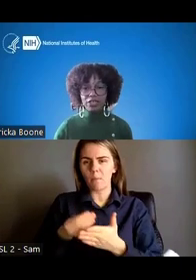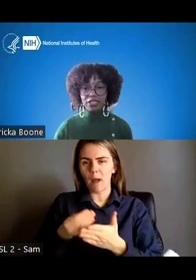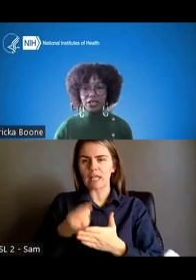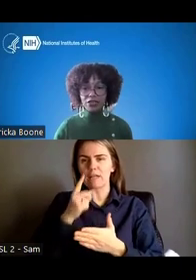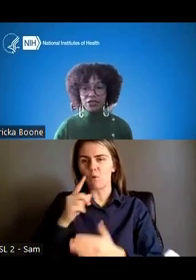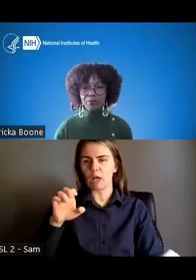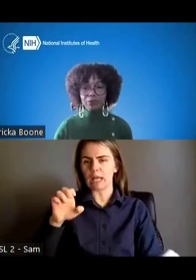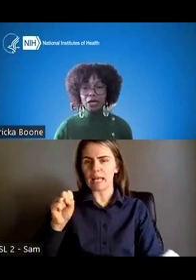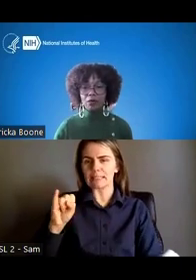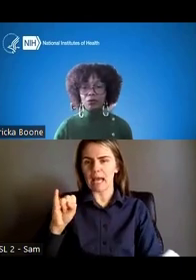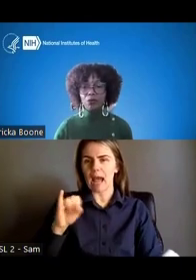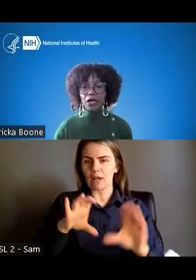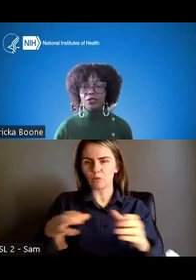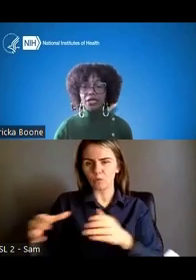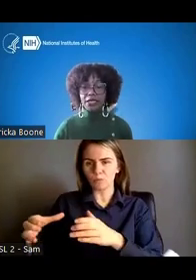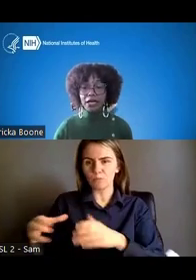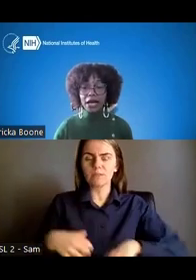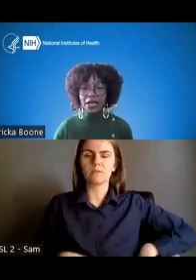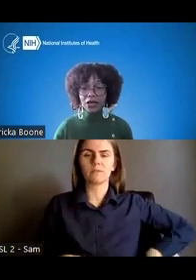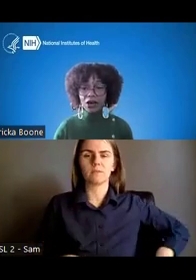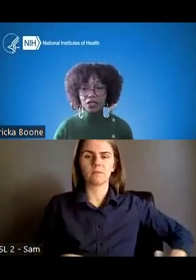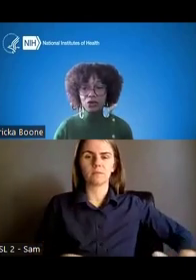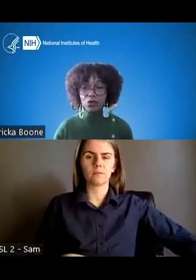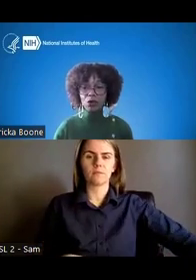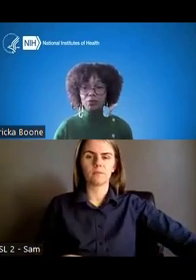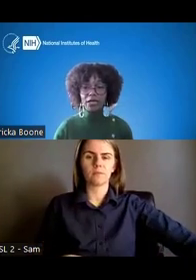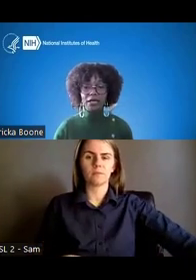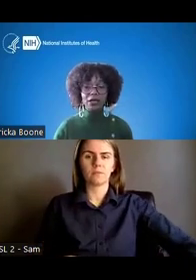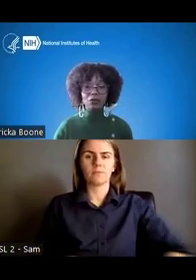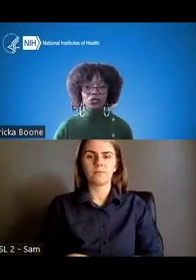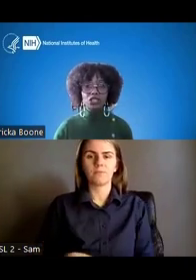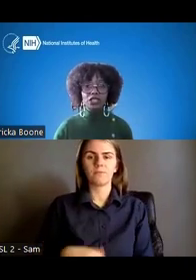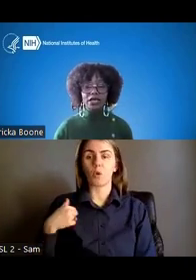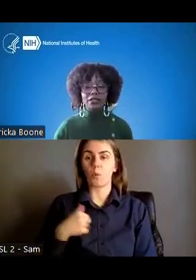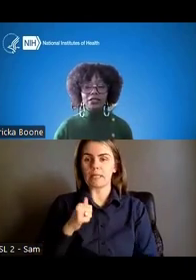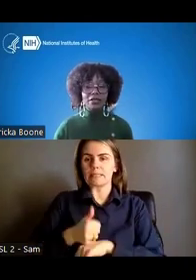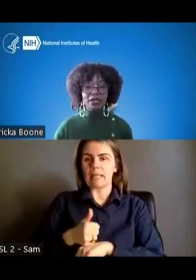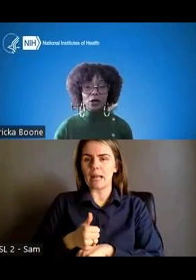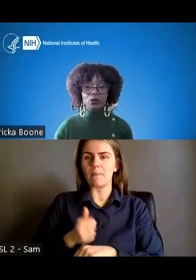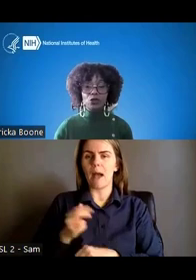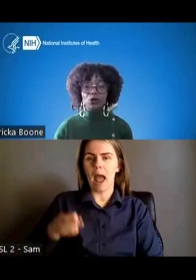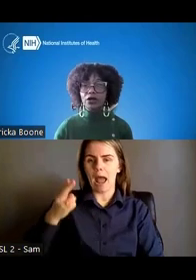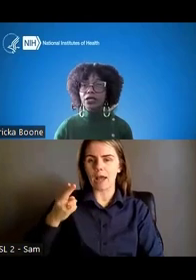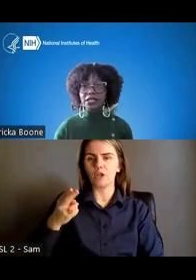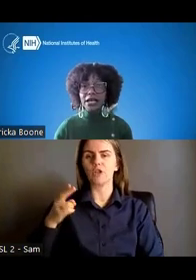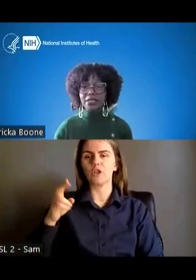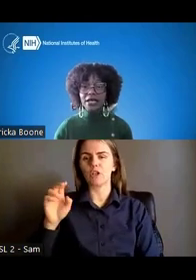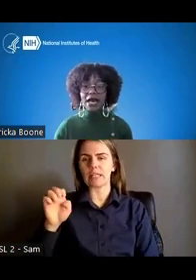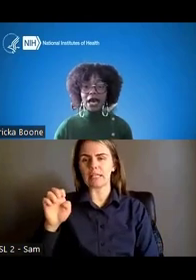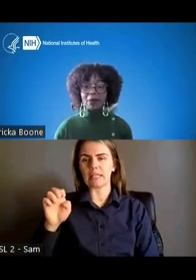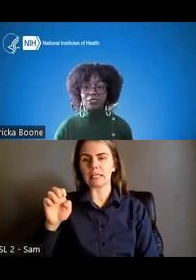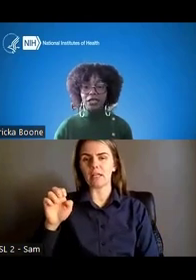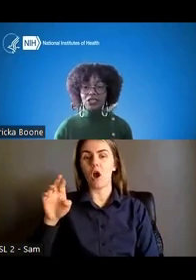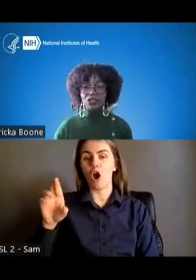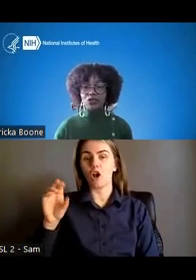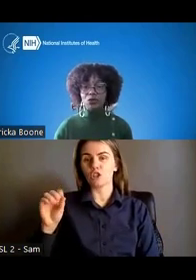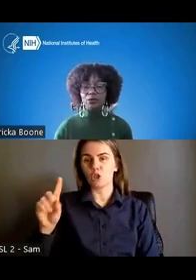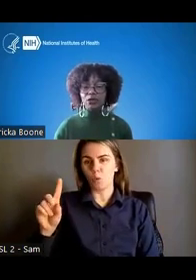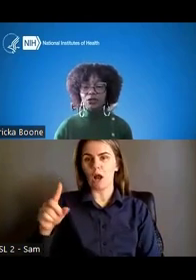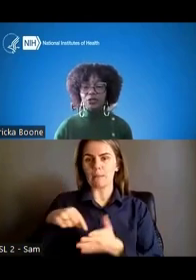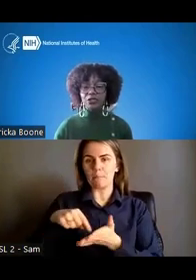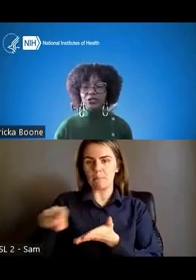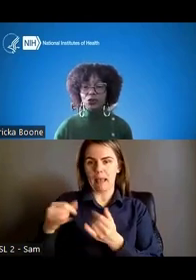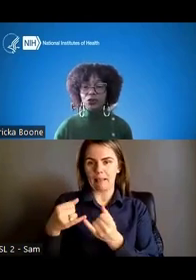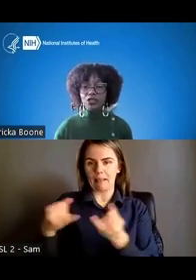stage investigators, setting a higher R01 pay line, which in essence helps to prioritize applications